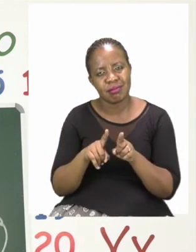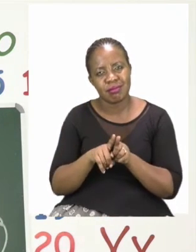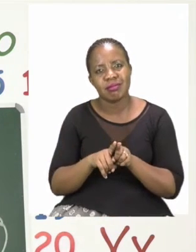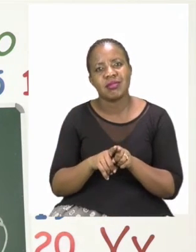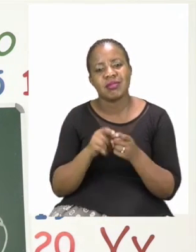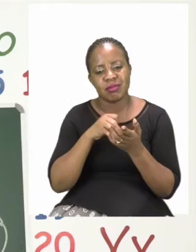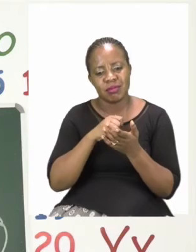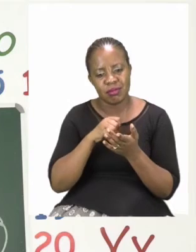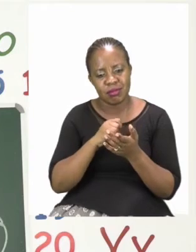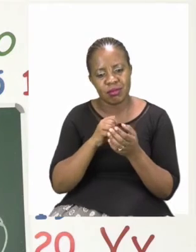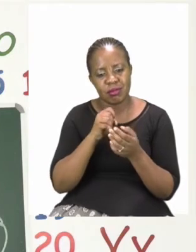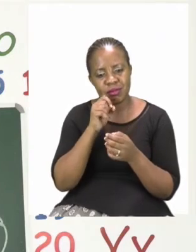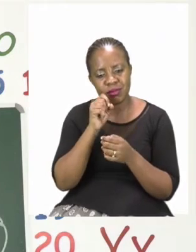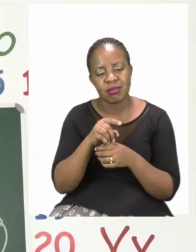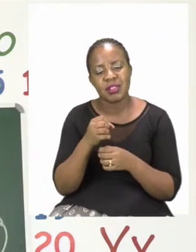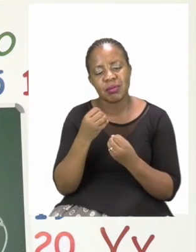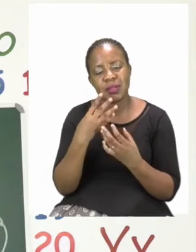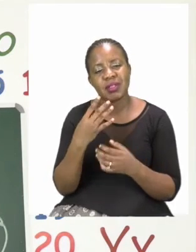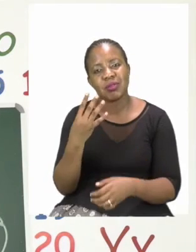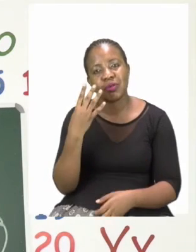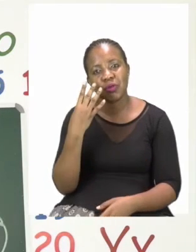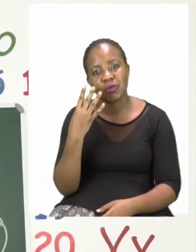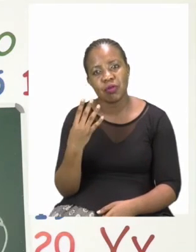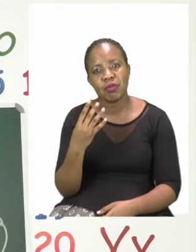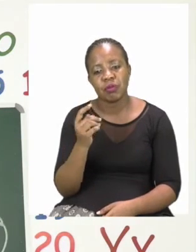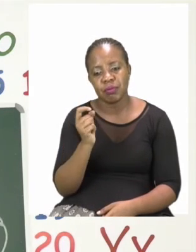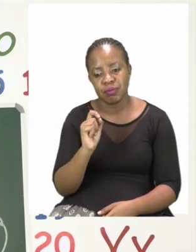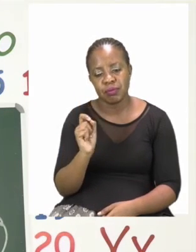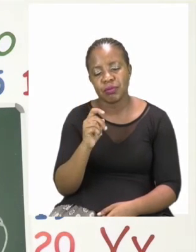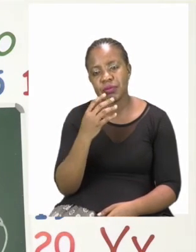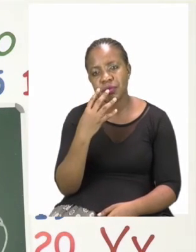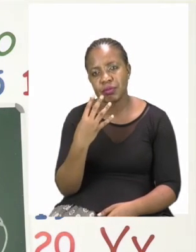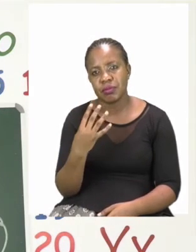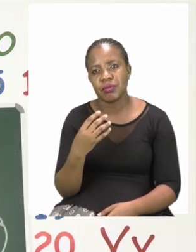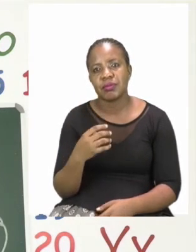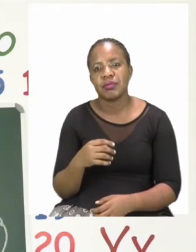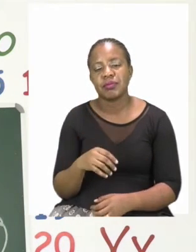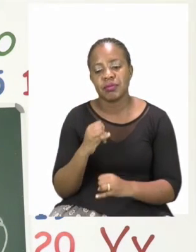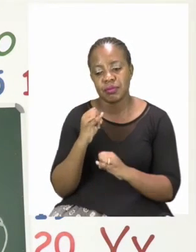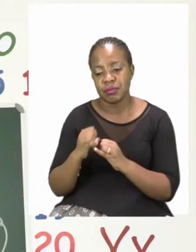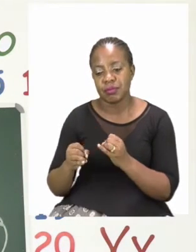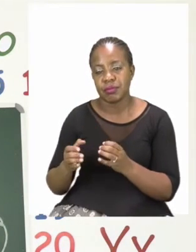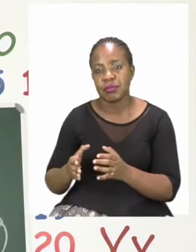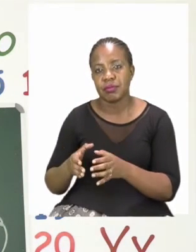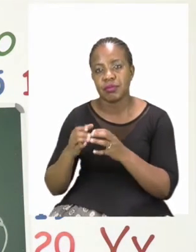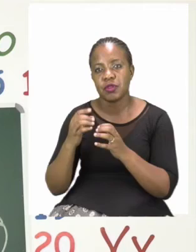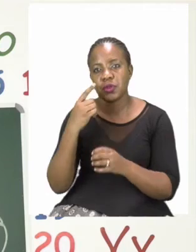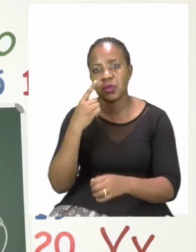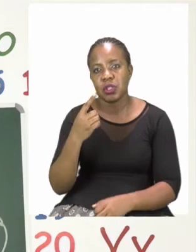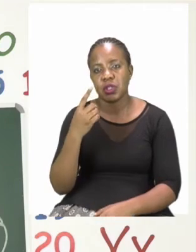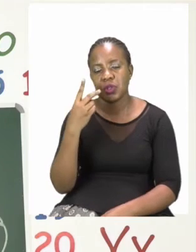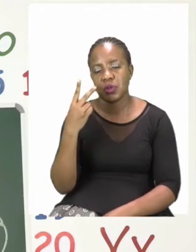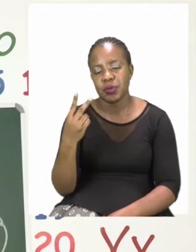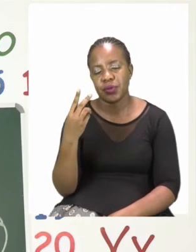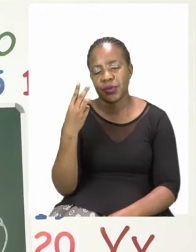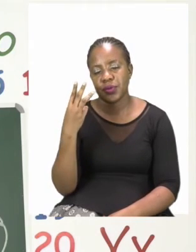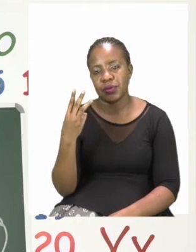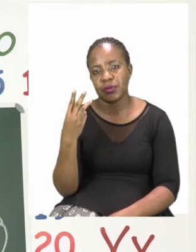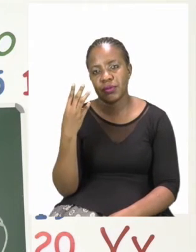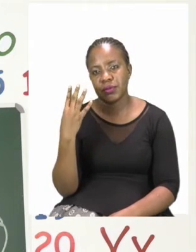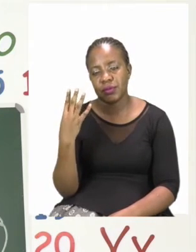one. And now let us go to the last one. 1, 2, 3,